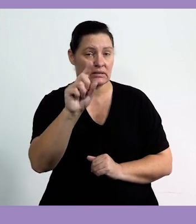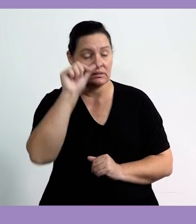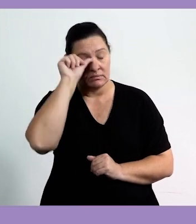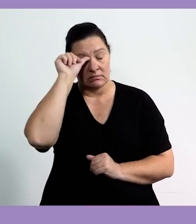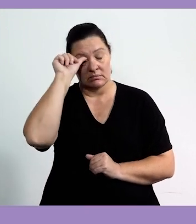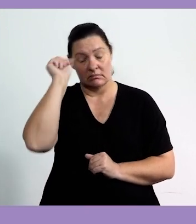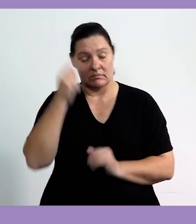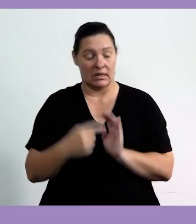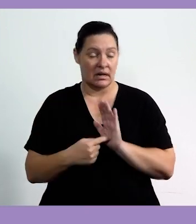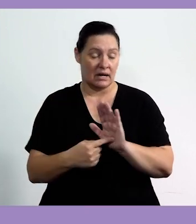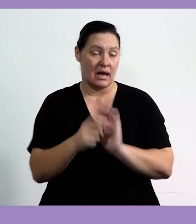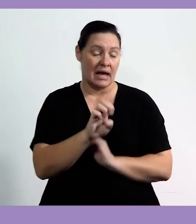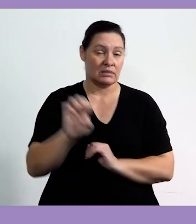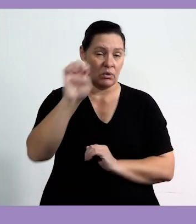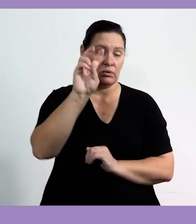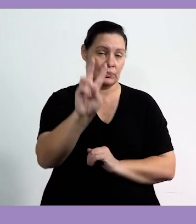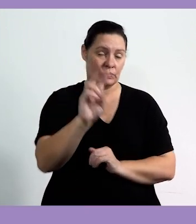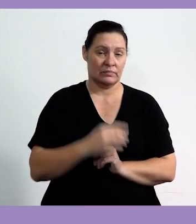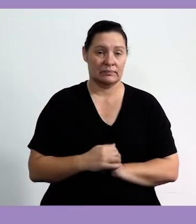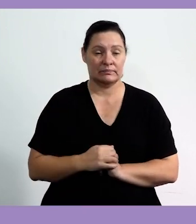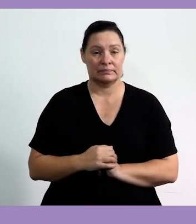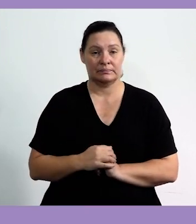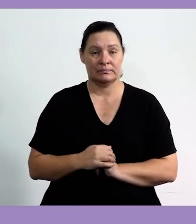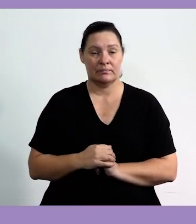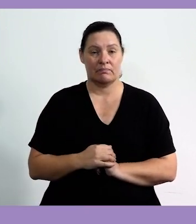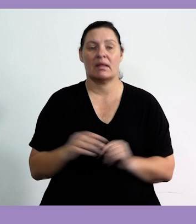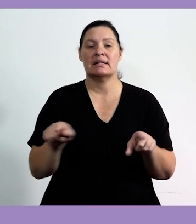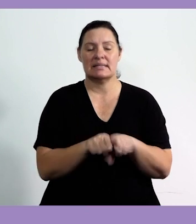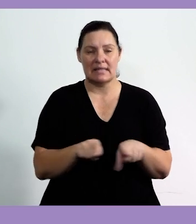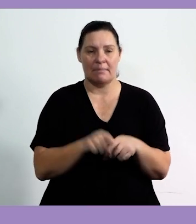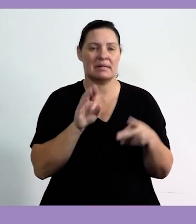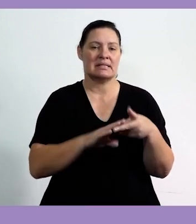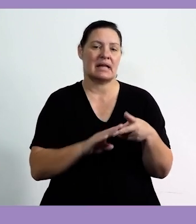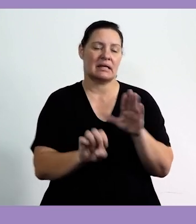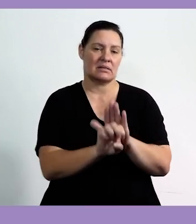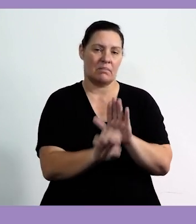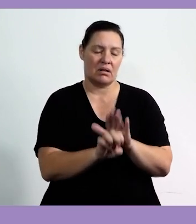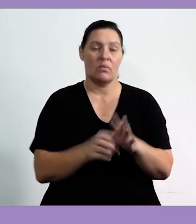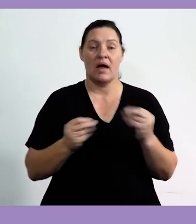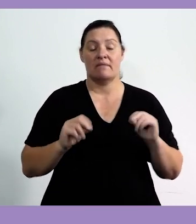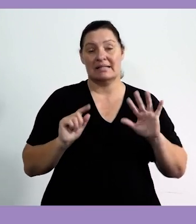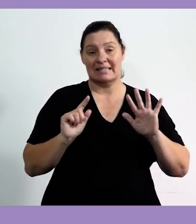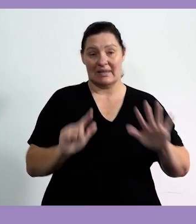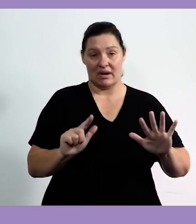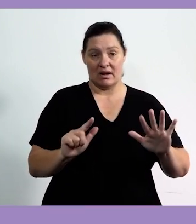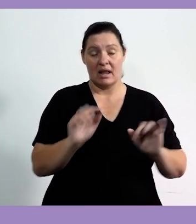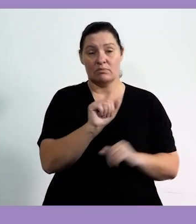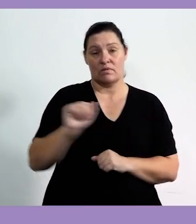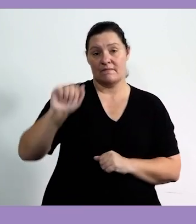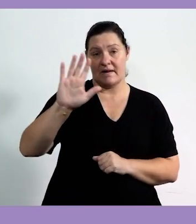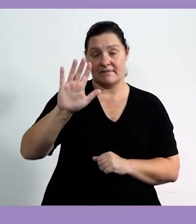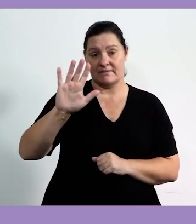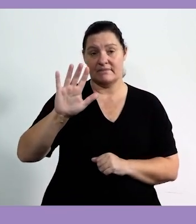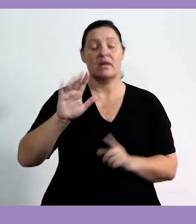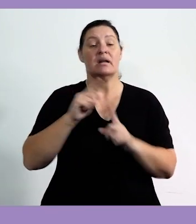That leaves us with the exponent of 2. The same thing with my second example. I have 7 to the exponent